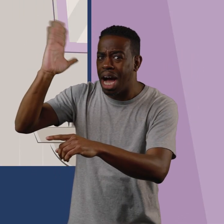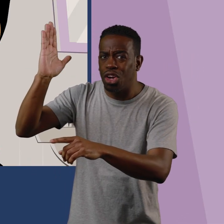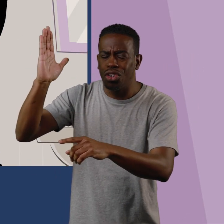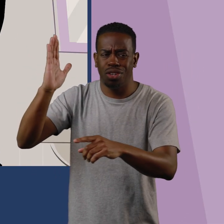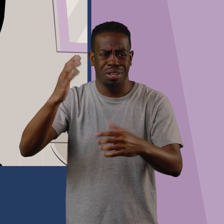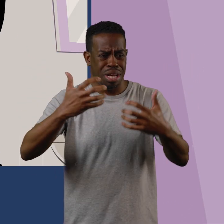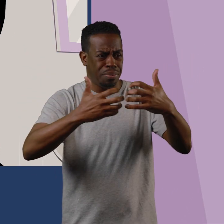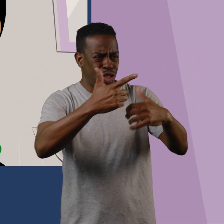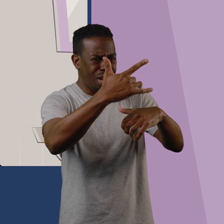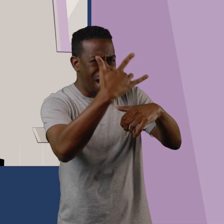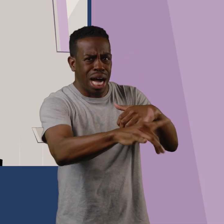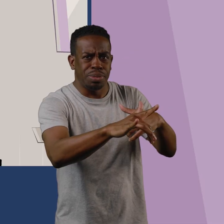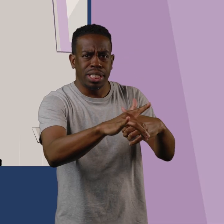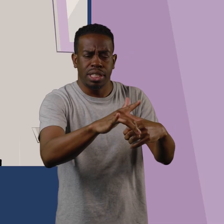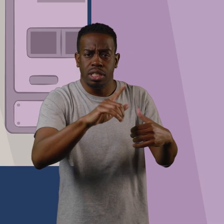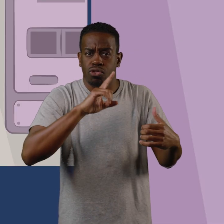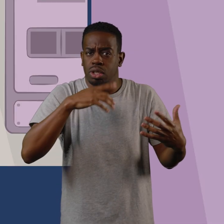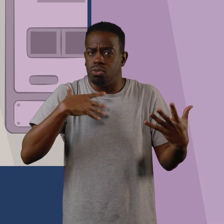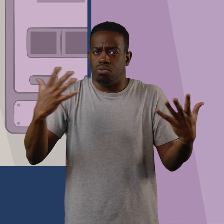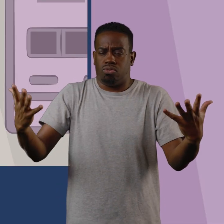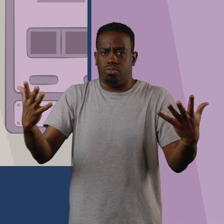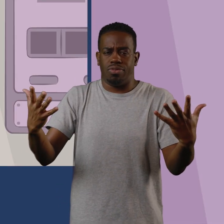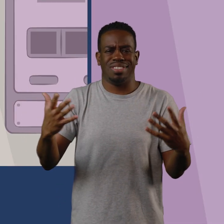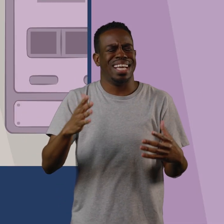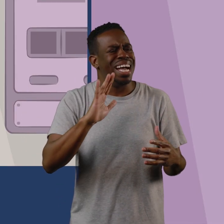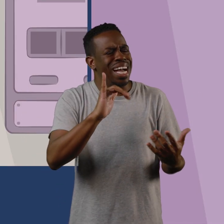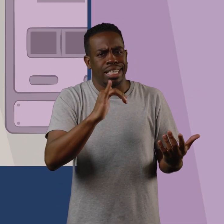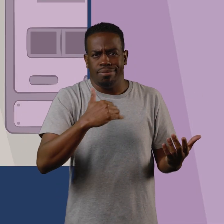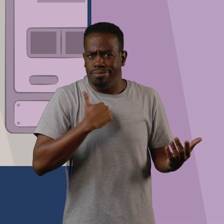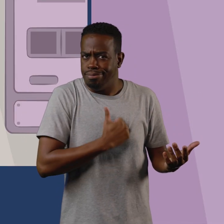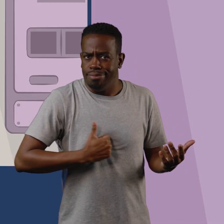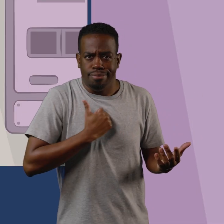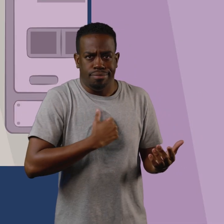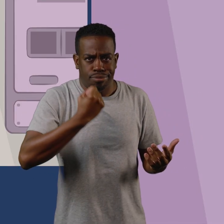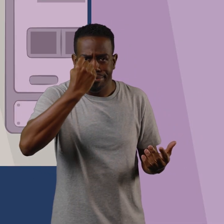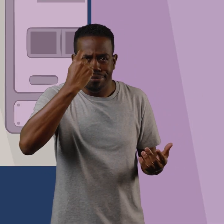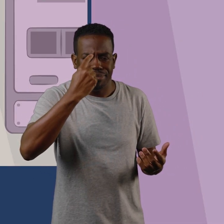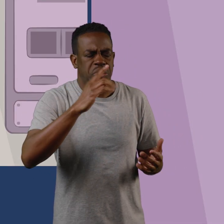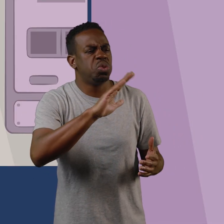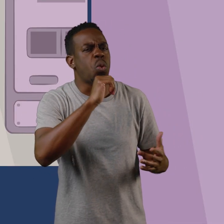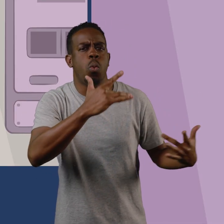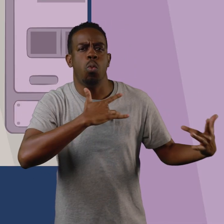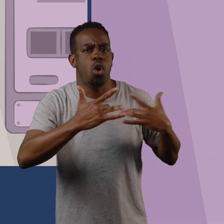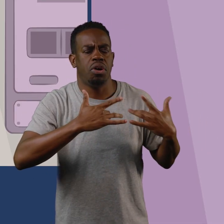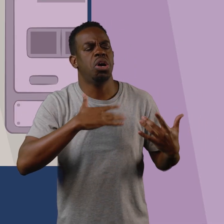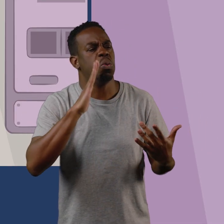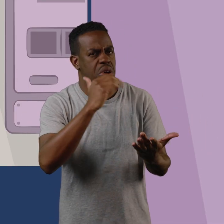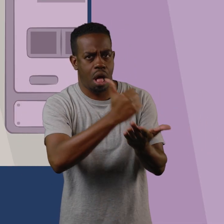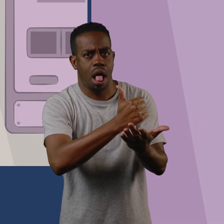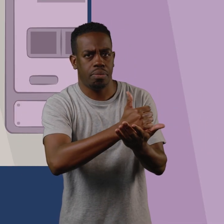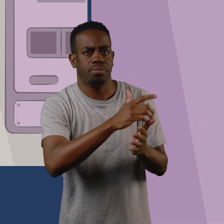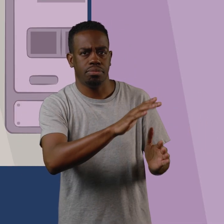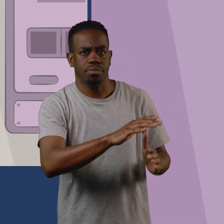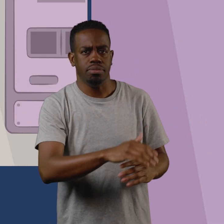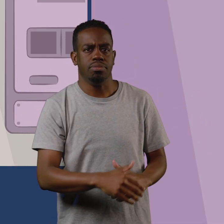seminar, and the machine is empty! My bad. I'm so sorry. But don't worry, I got